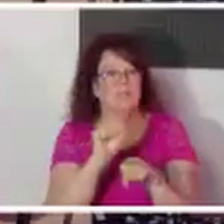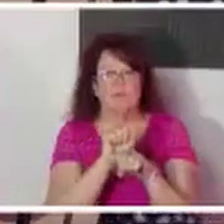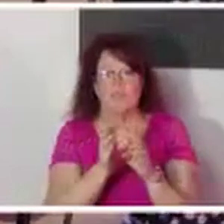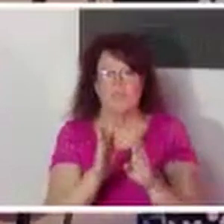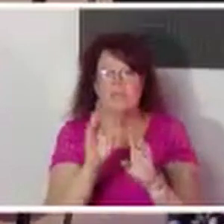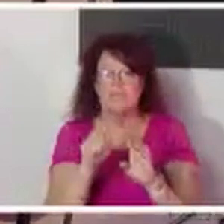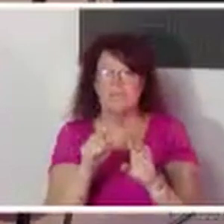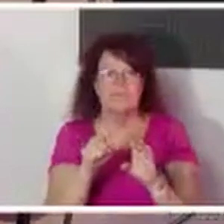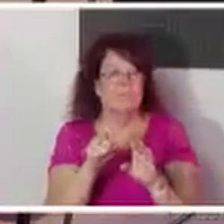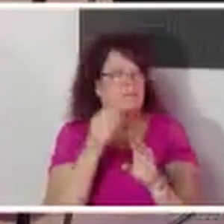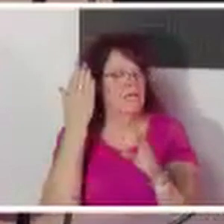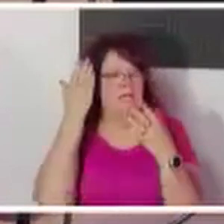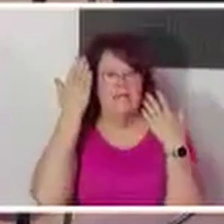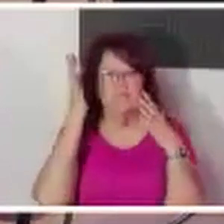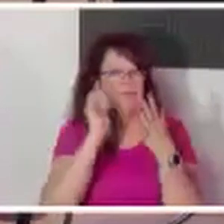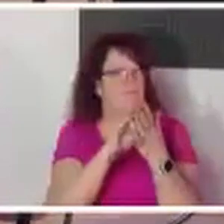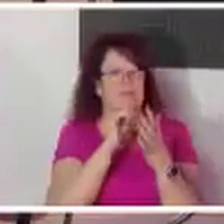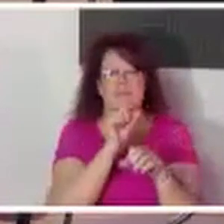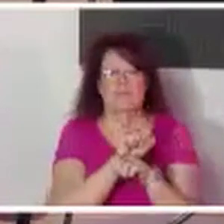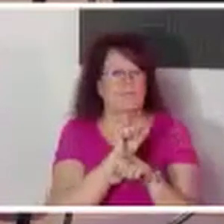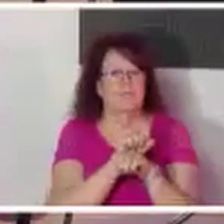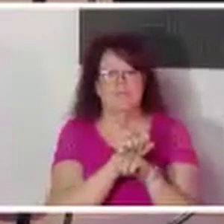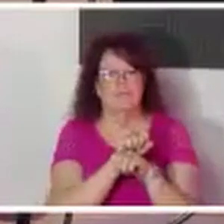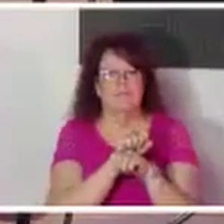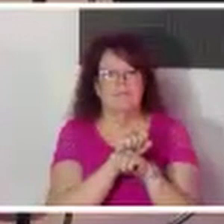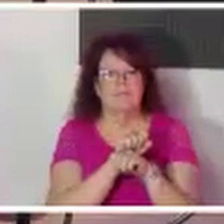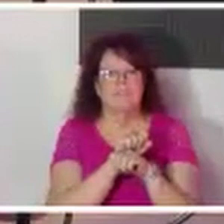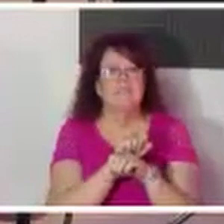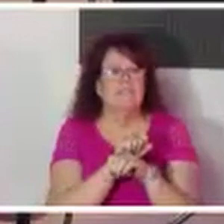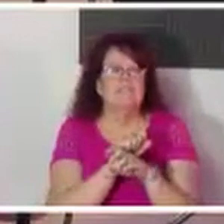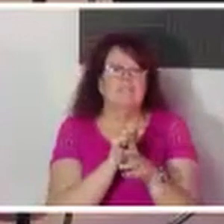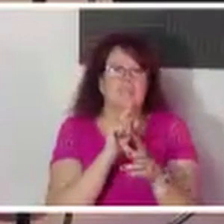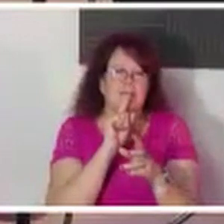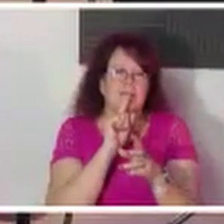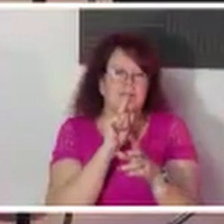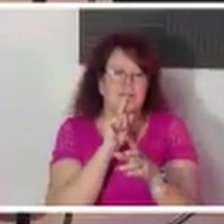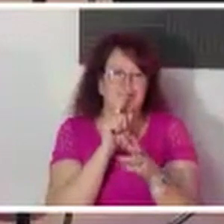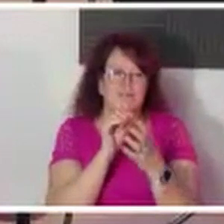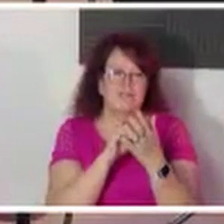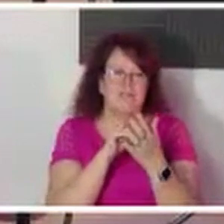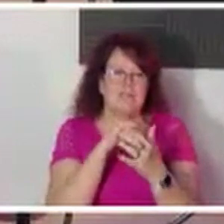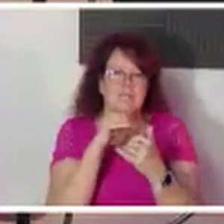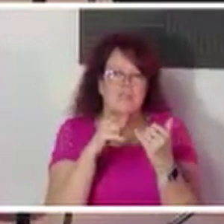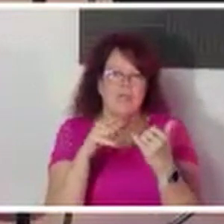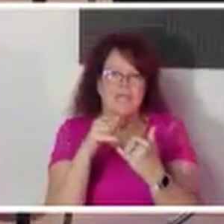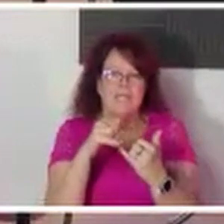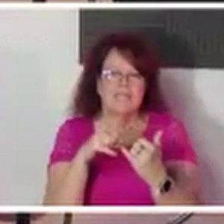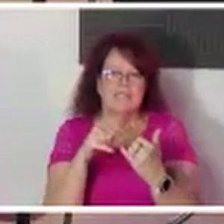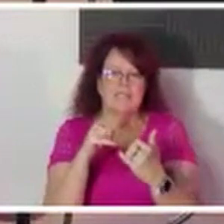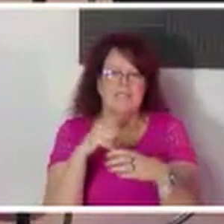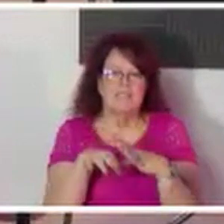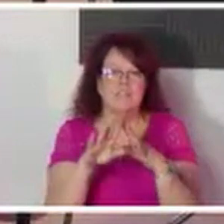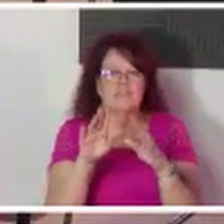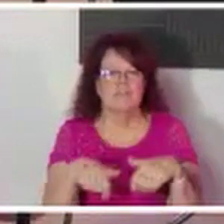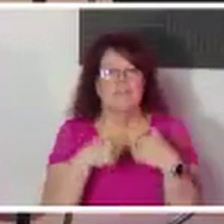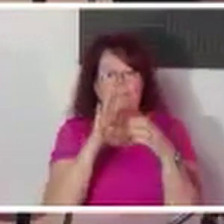should. I didn't know that it was not. So making sure to integrate into your life spaces where there are these